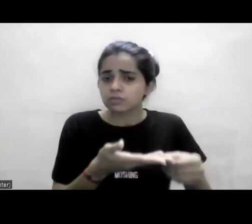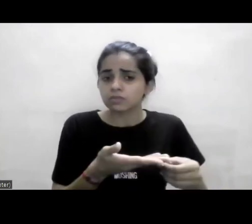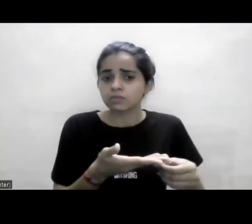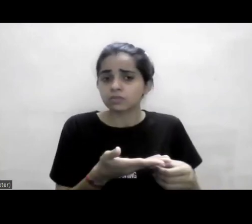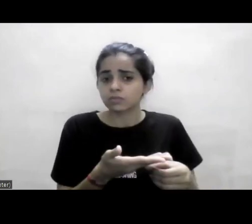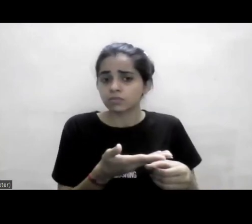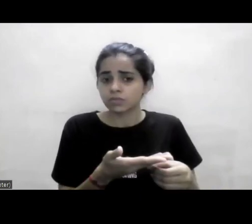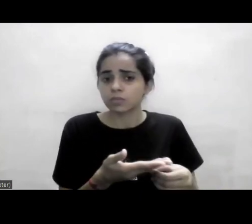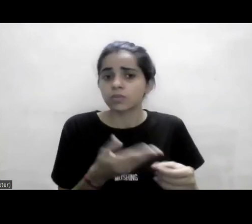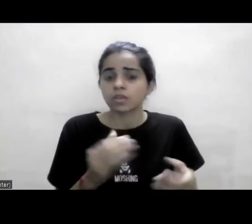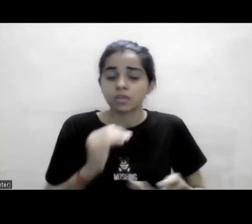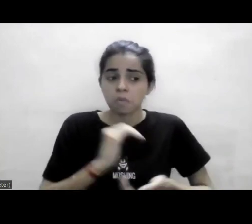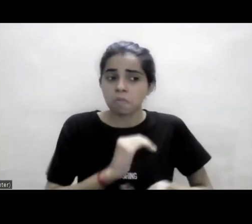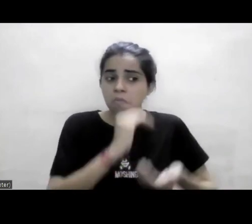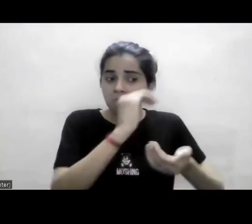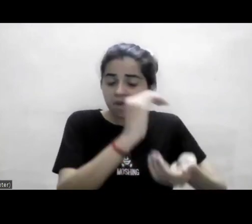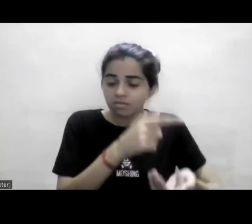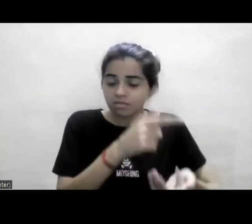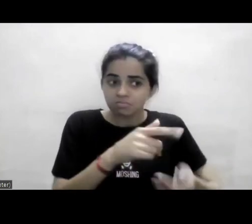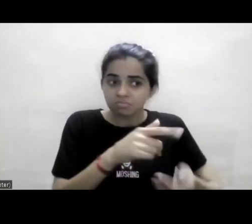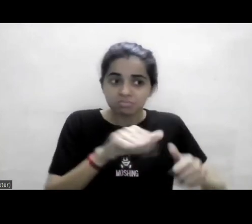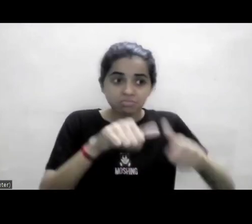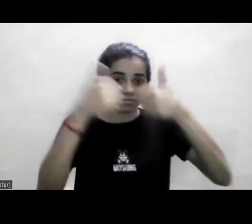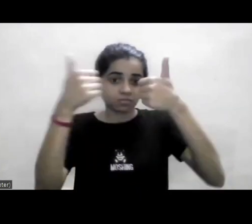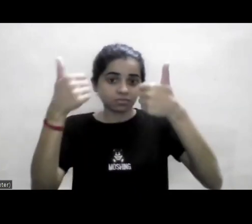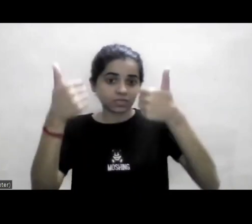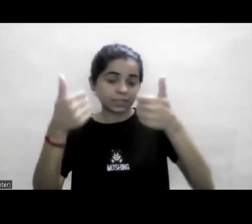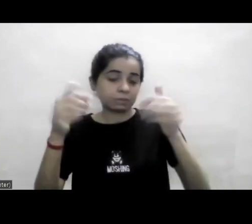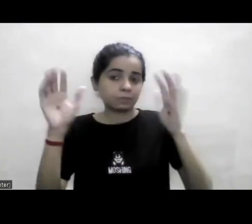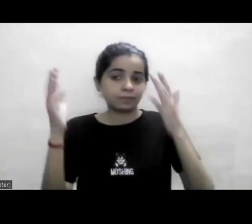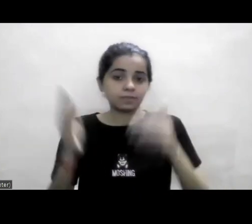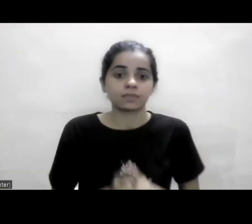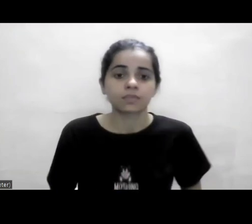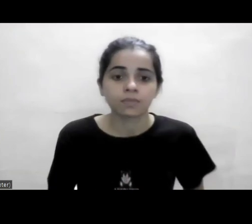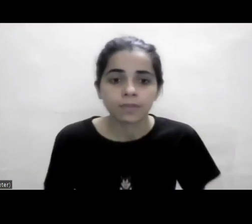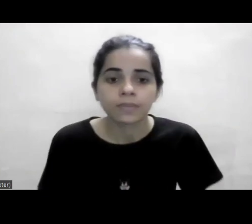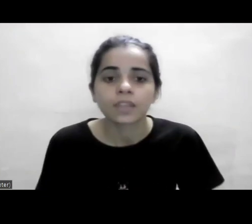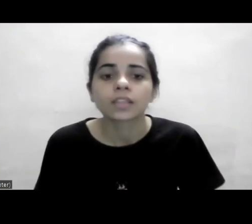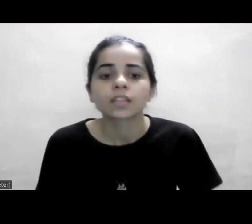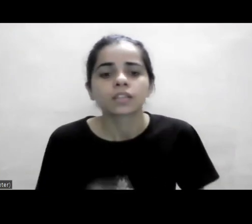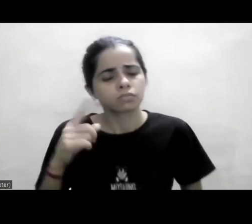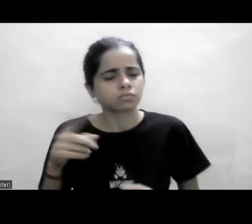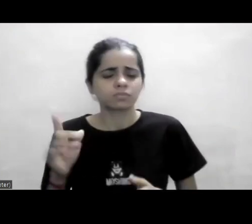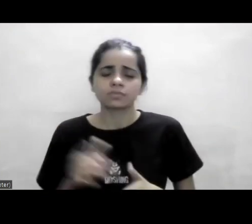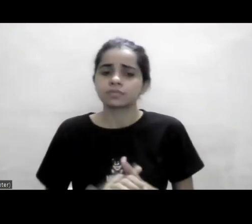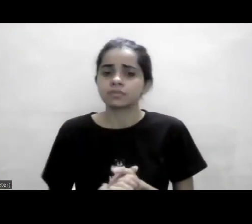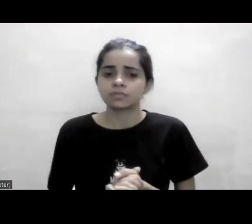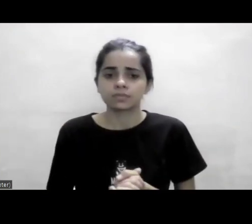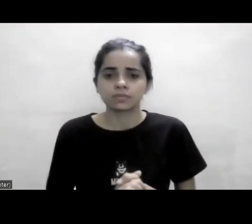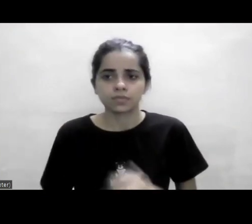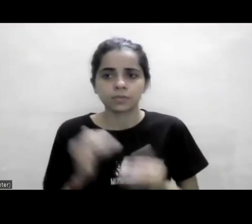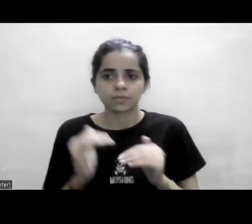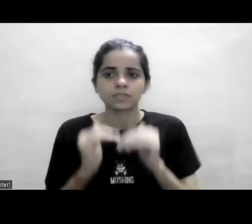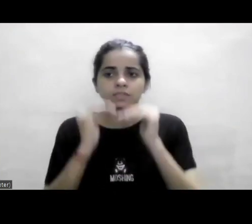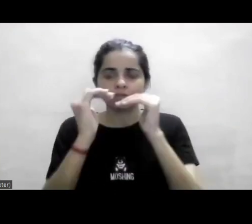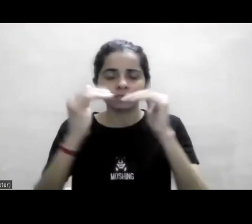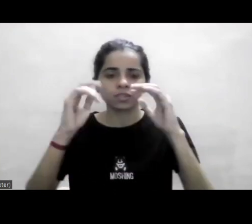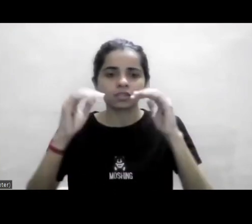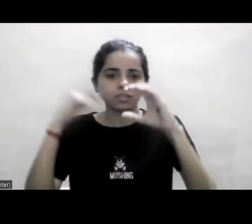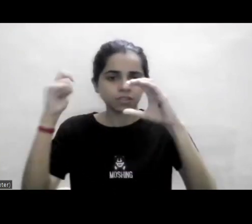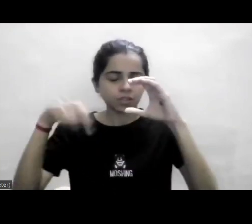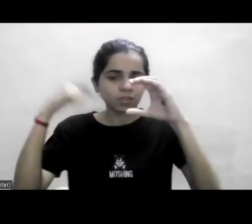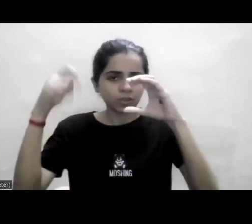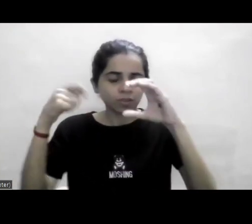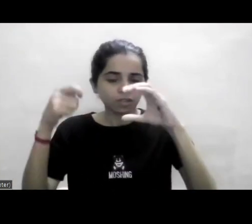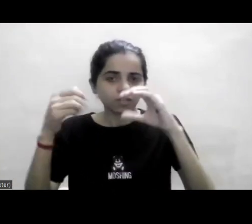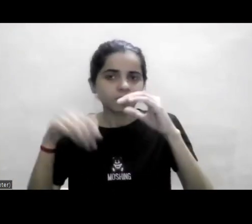win great a prize skill. Yeah, definitely. Yeah. You're right there. I want to look at, you know, movies